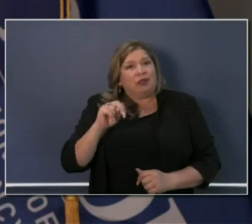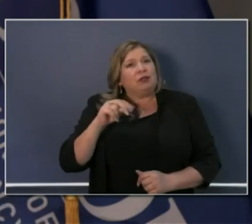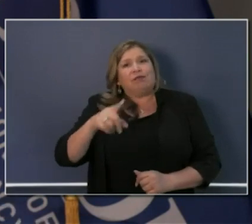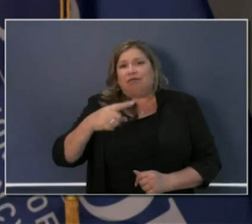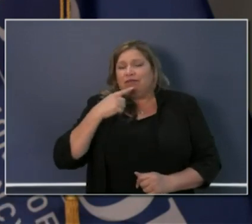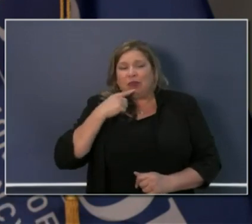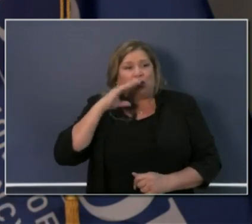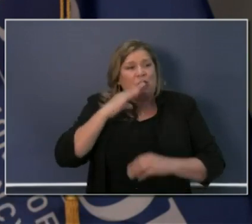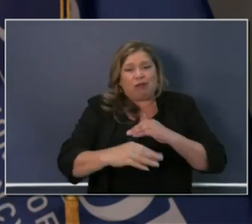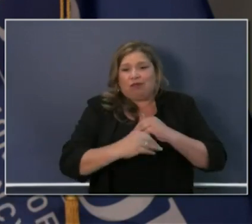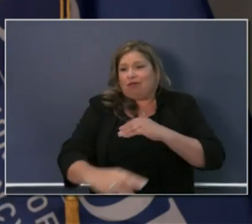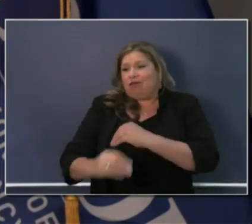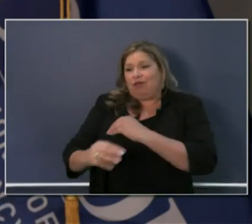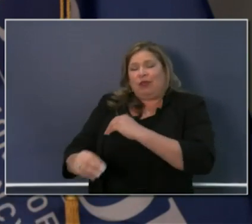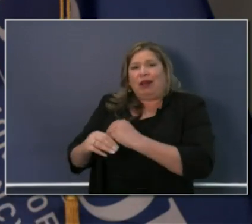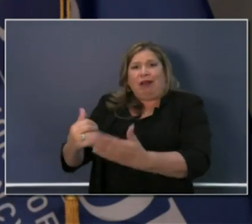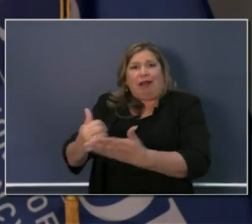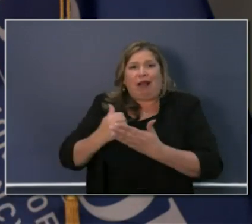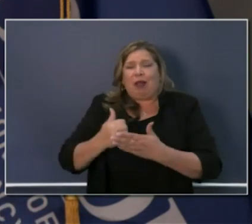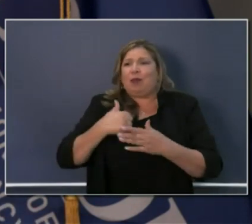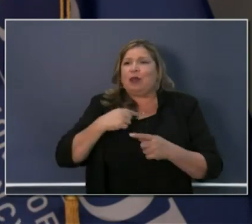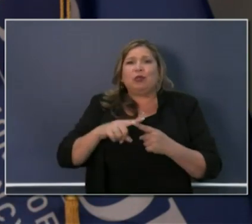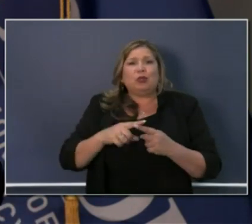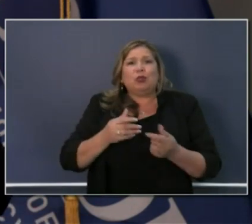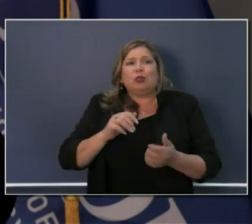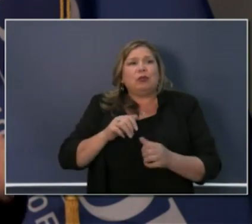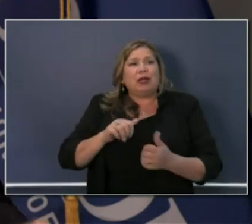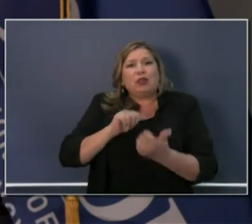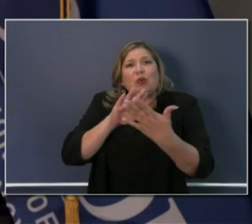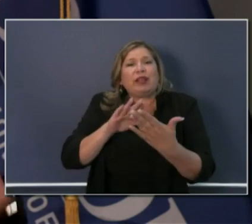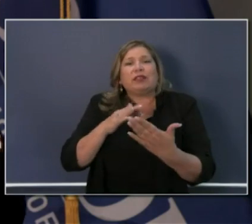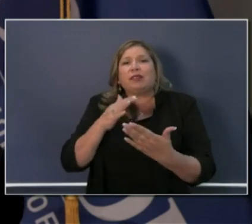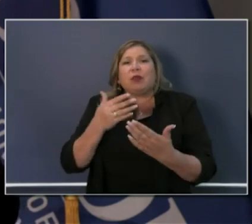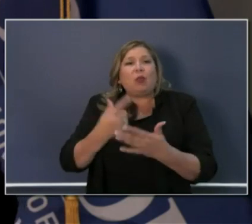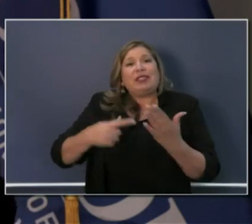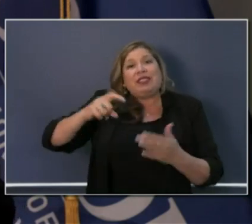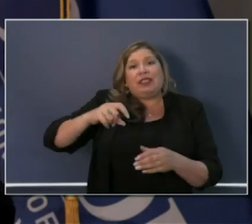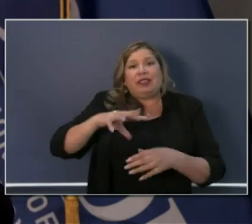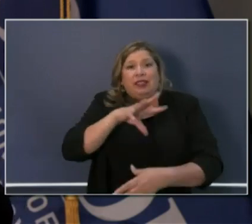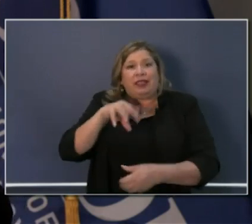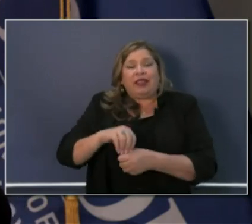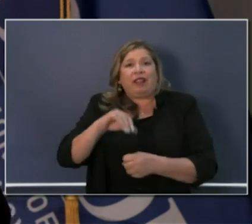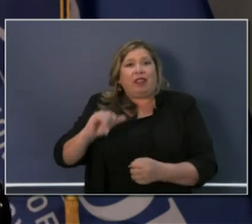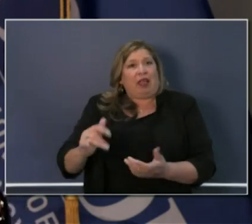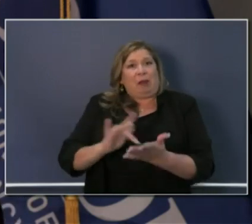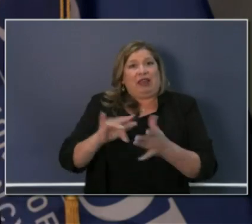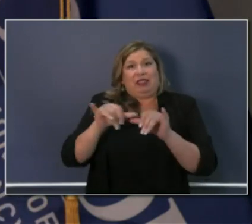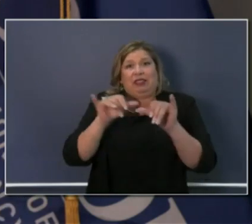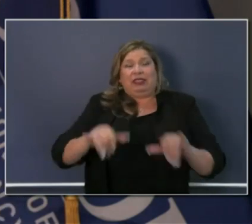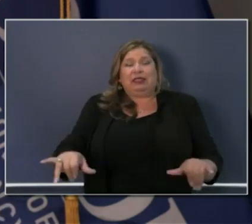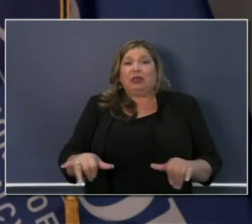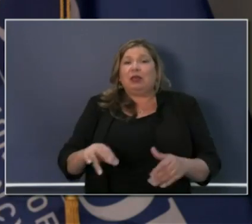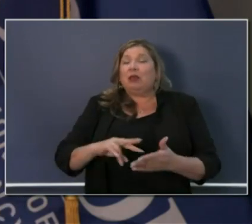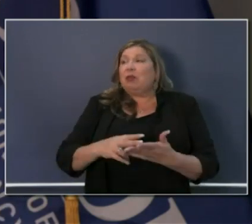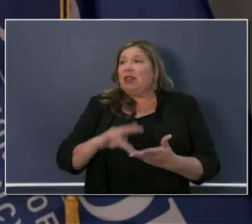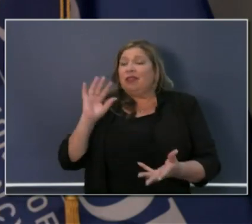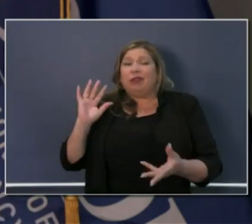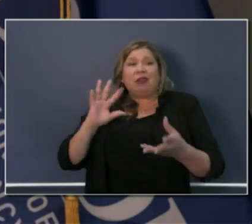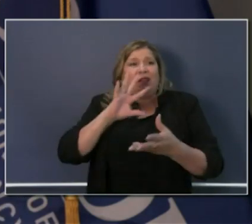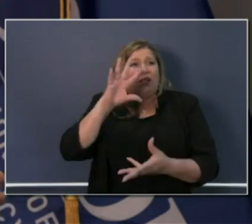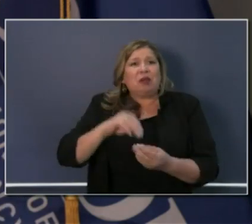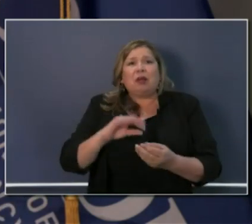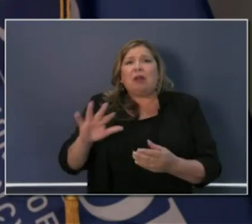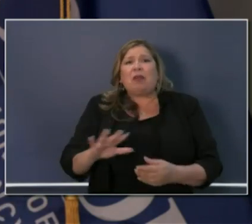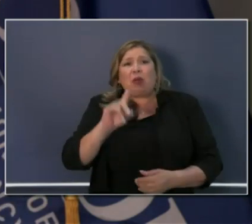our capacity in our hospital system. That, by the way, all told, it's about 1,000 beds that we've been able to procure